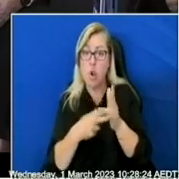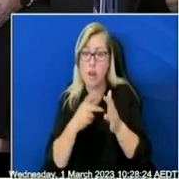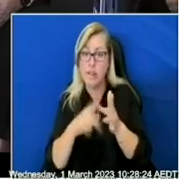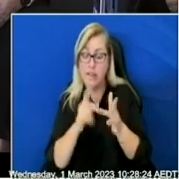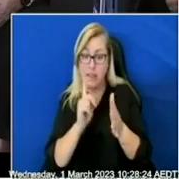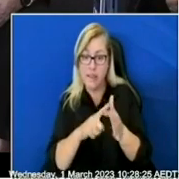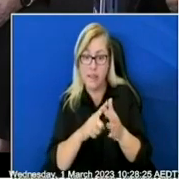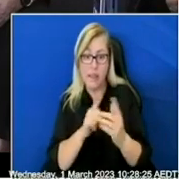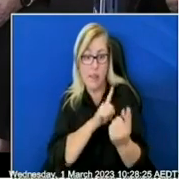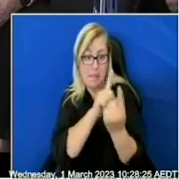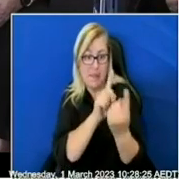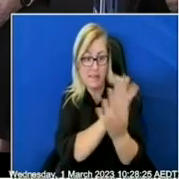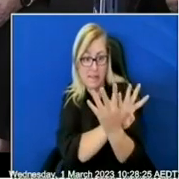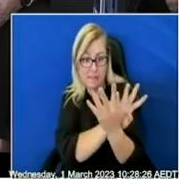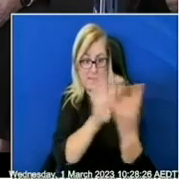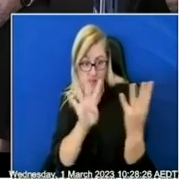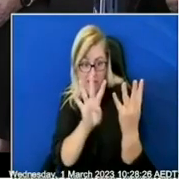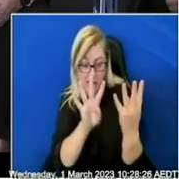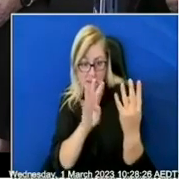And